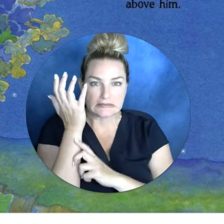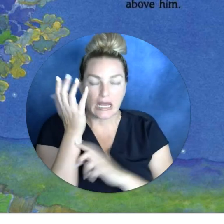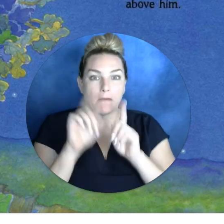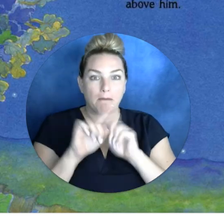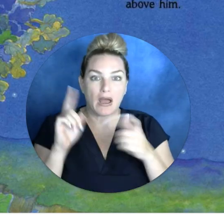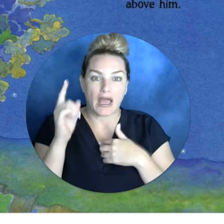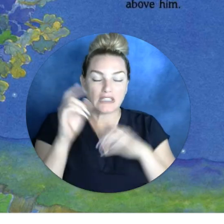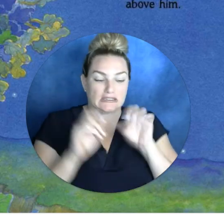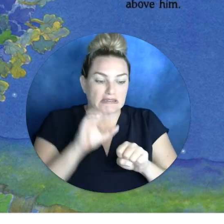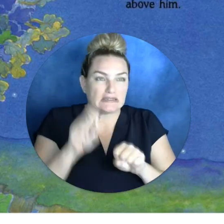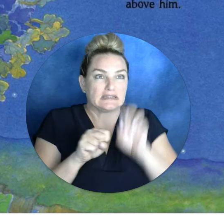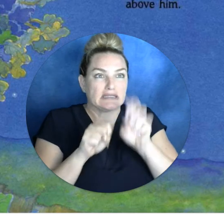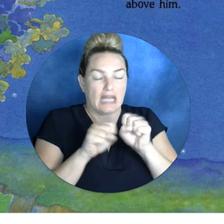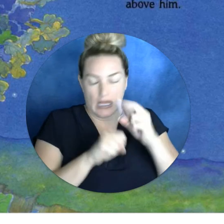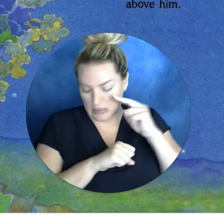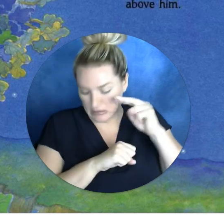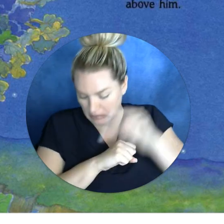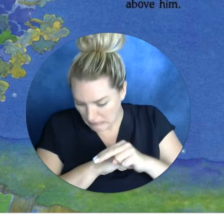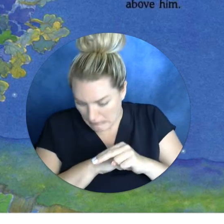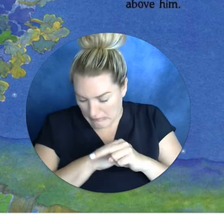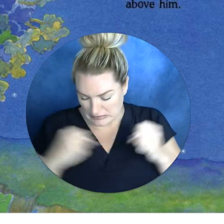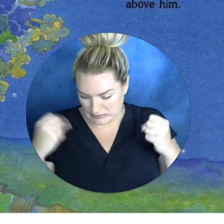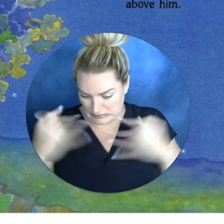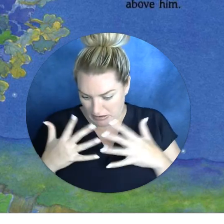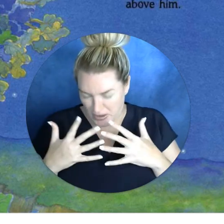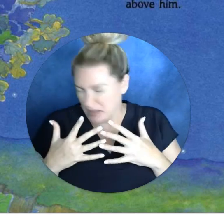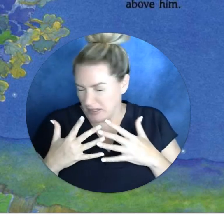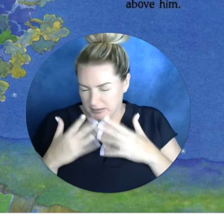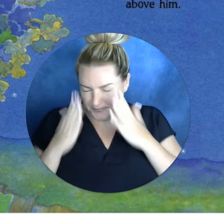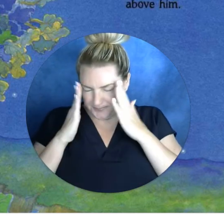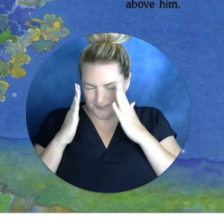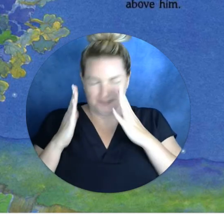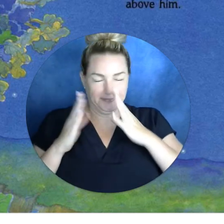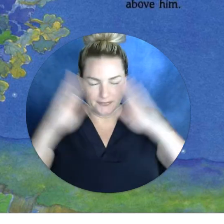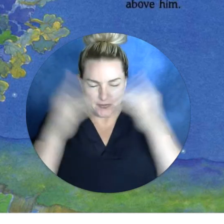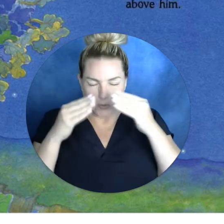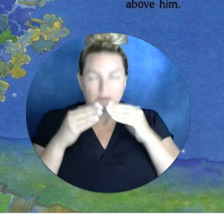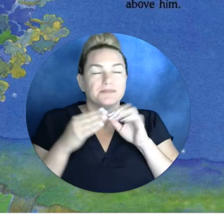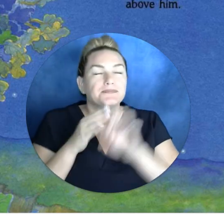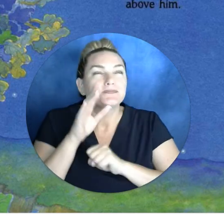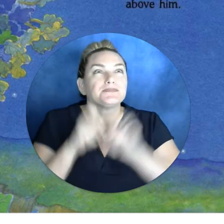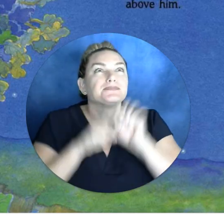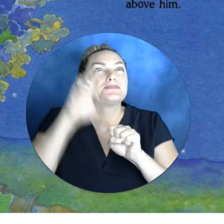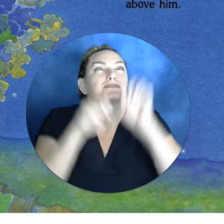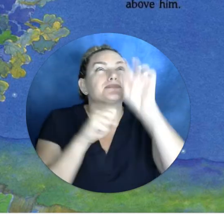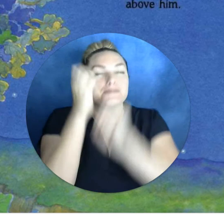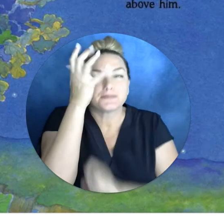he kept on going until he saw the moon resting in the leaves above him.